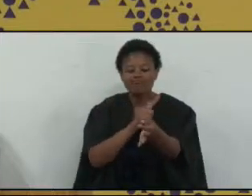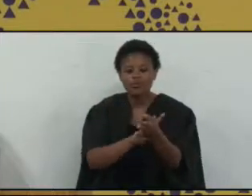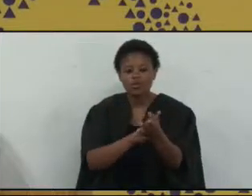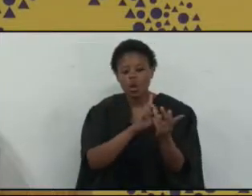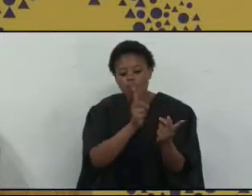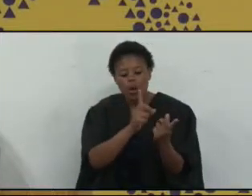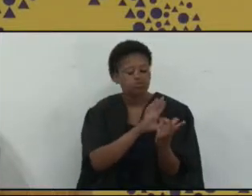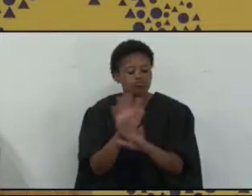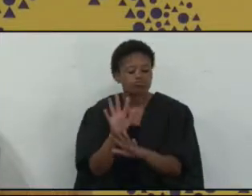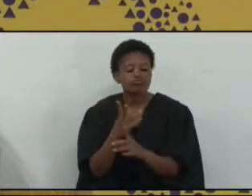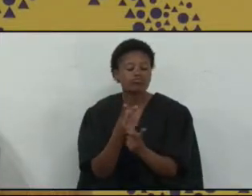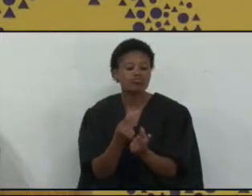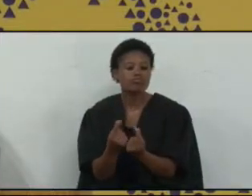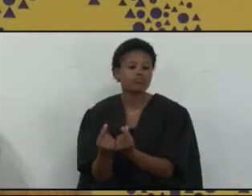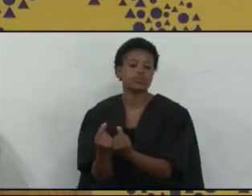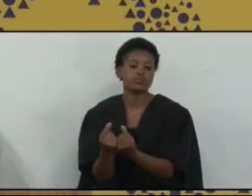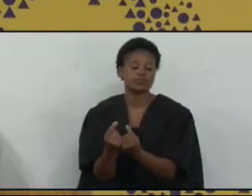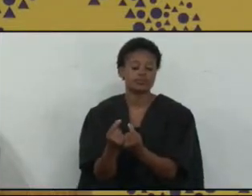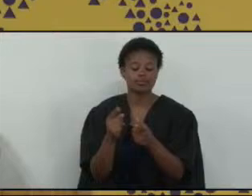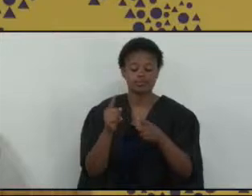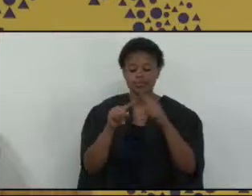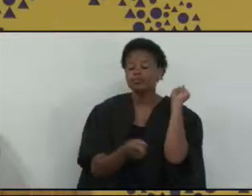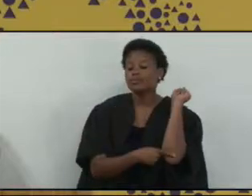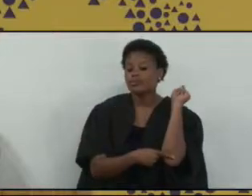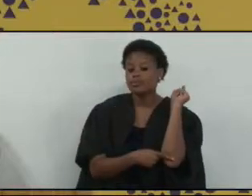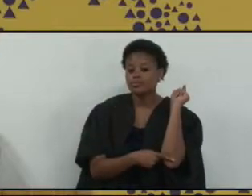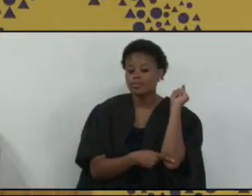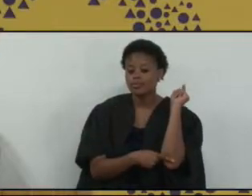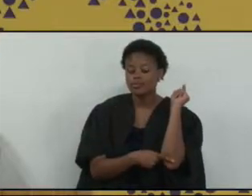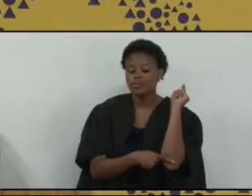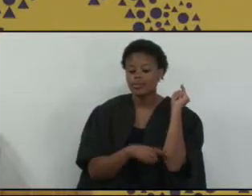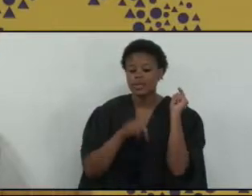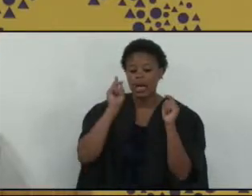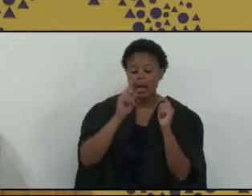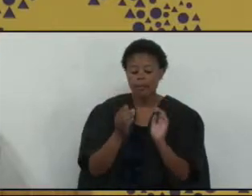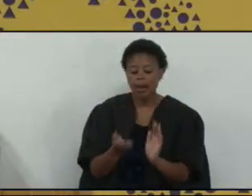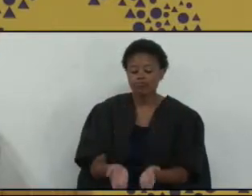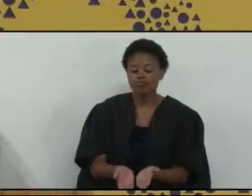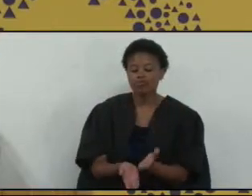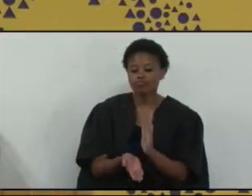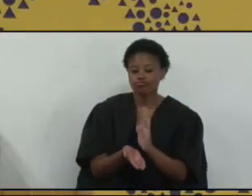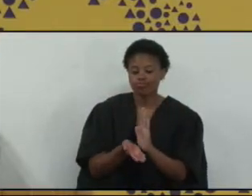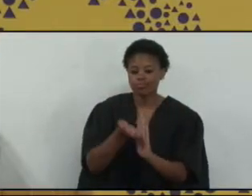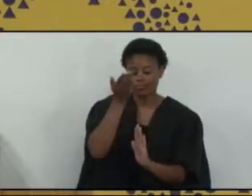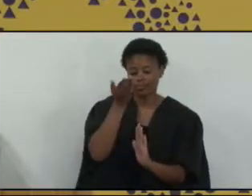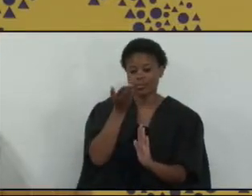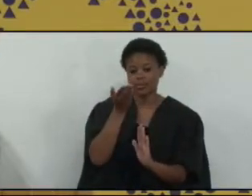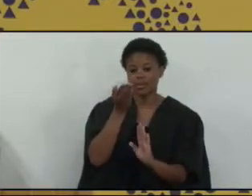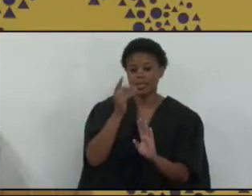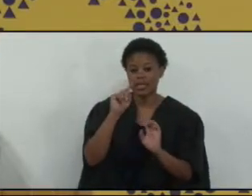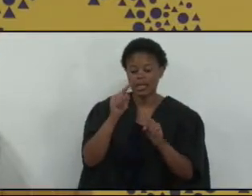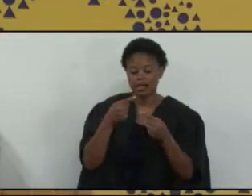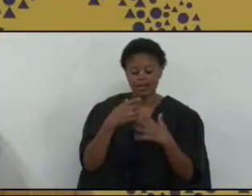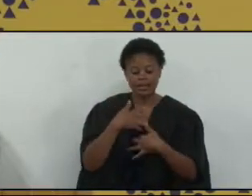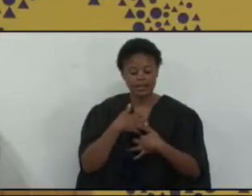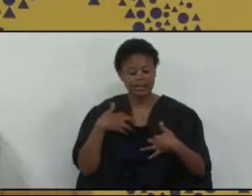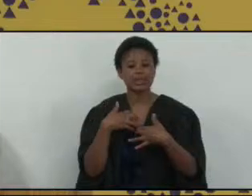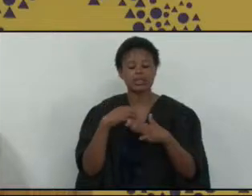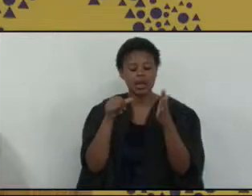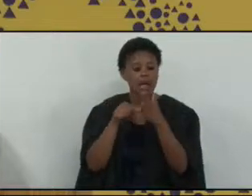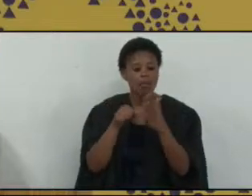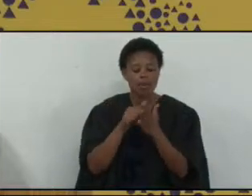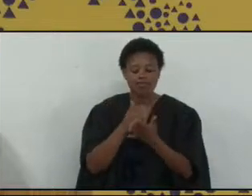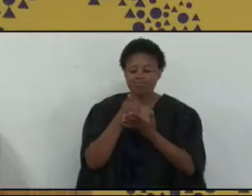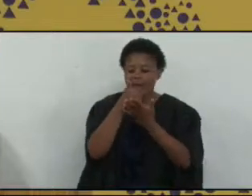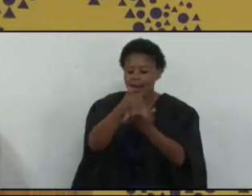not to do. And lastly, lift as you rise. I can't stress enough the importance of